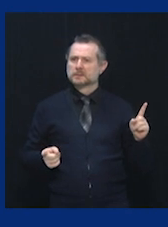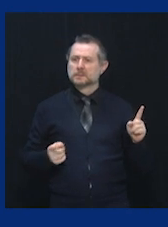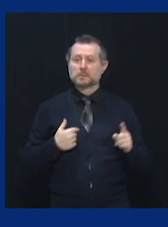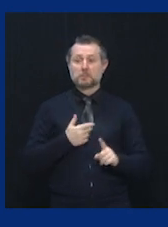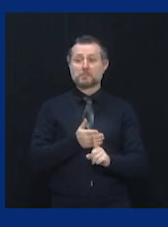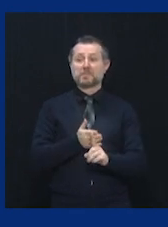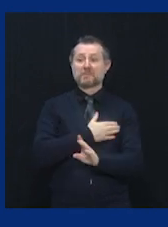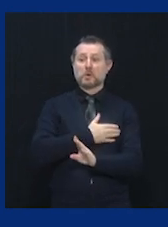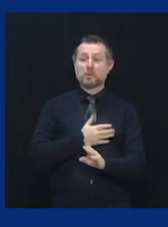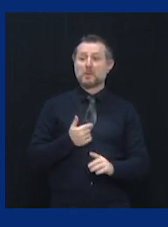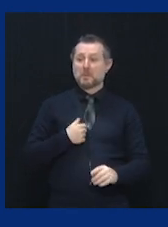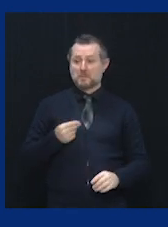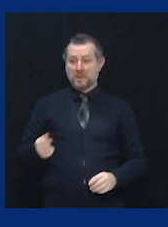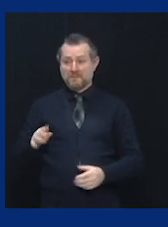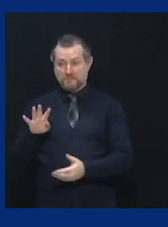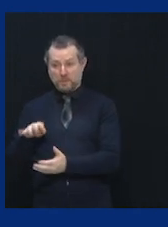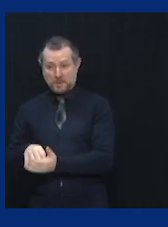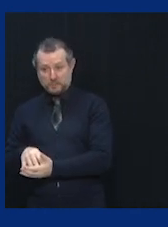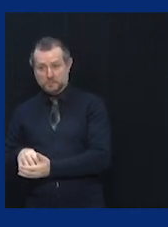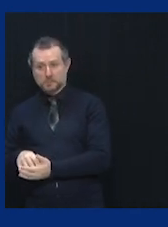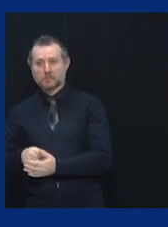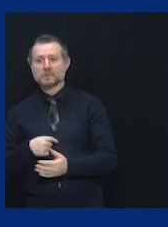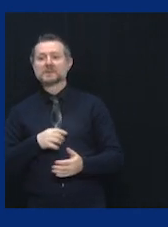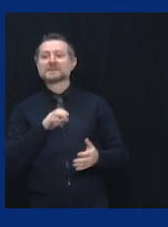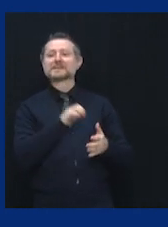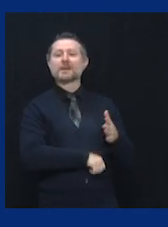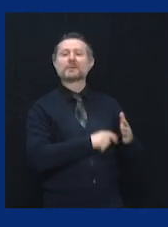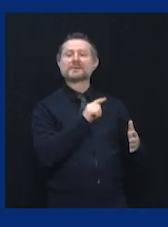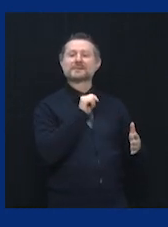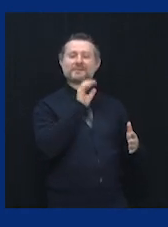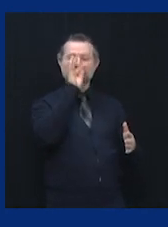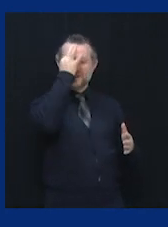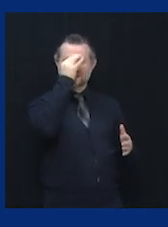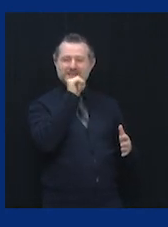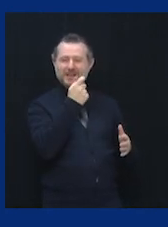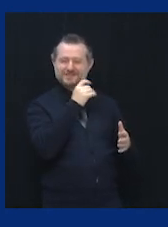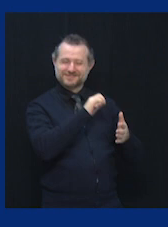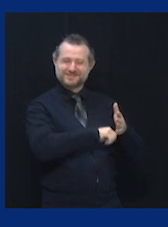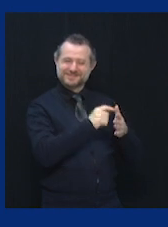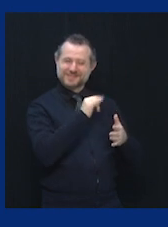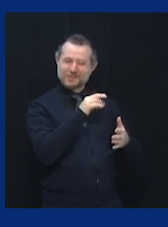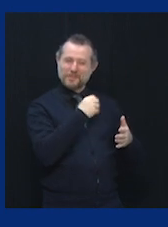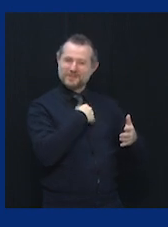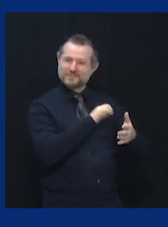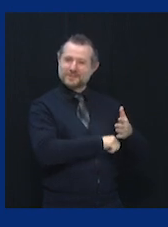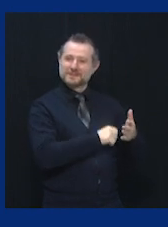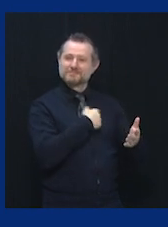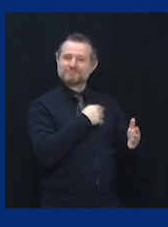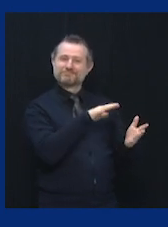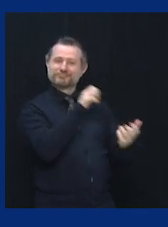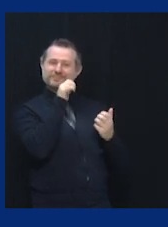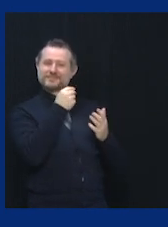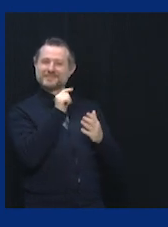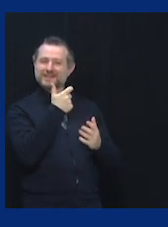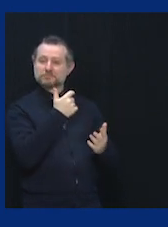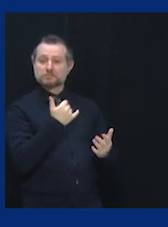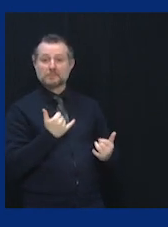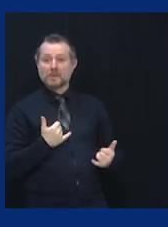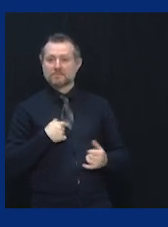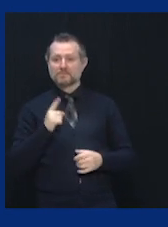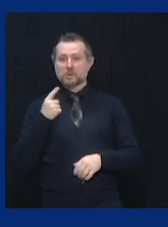deducted that from your federal income. They now tax your property tax. First time in history. They did this 3 years ago.